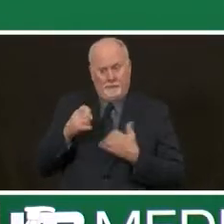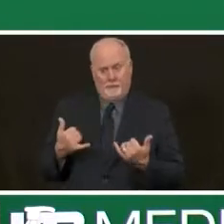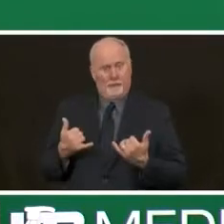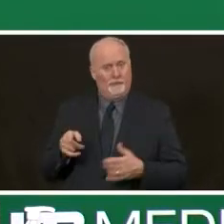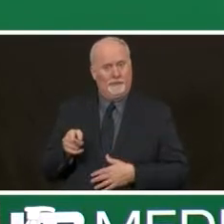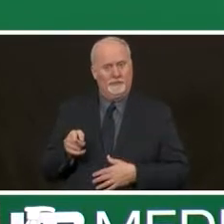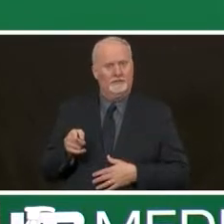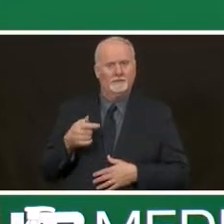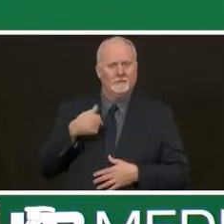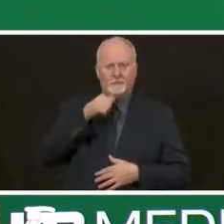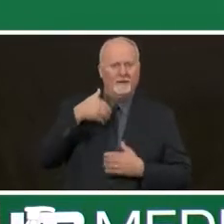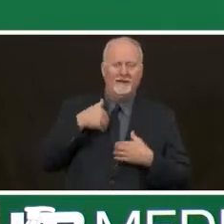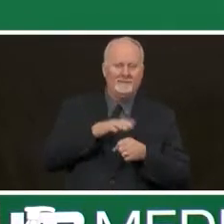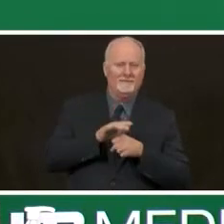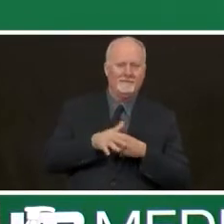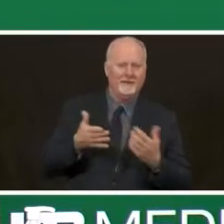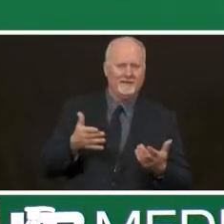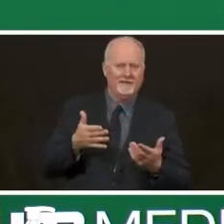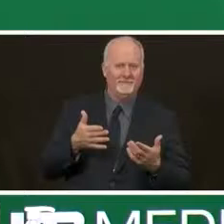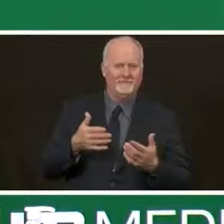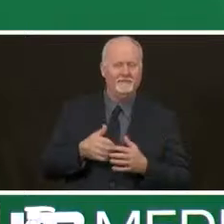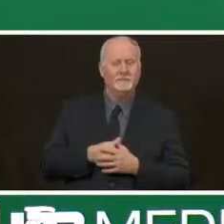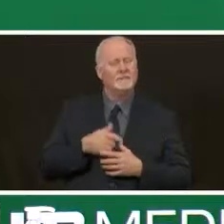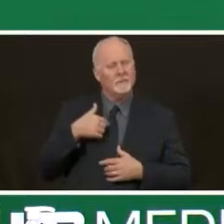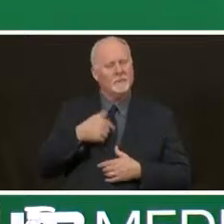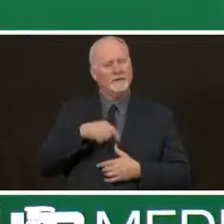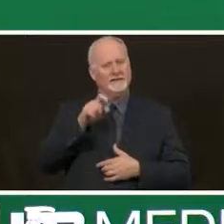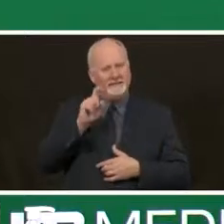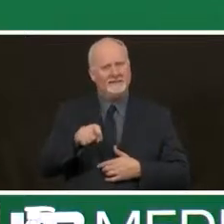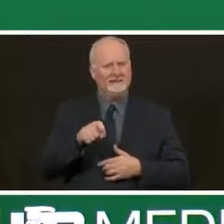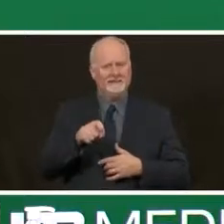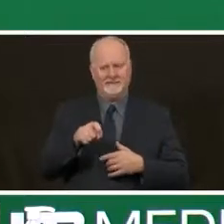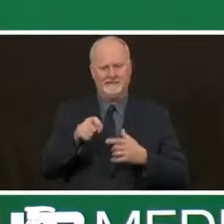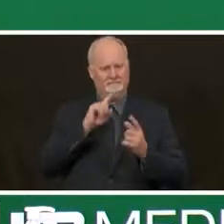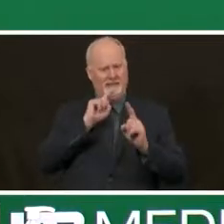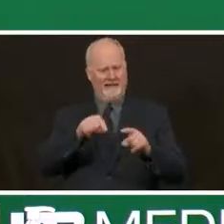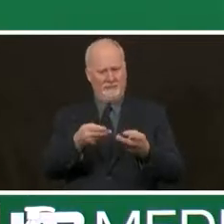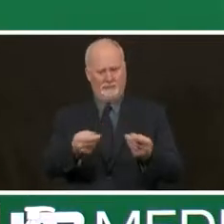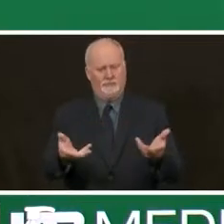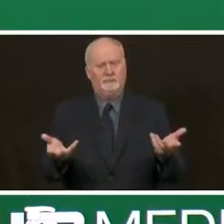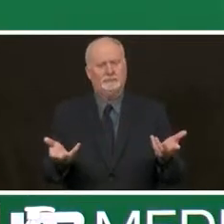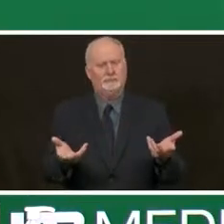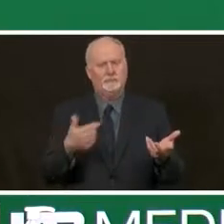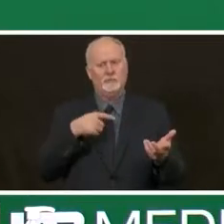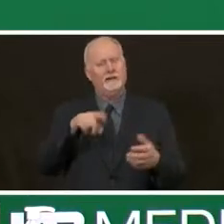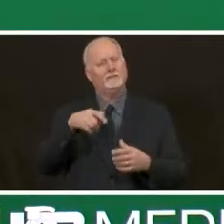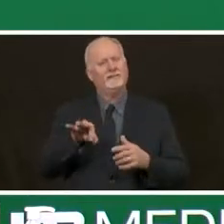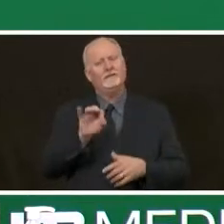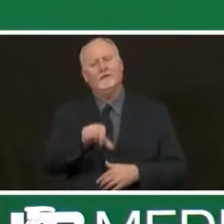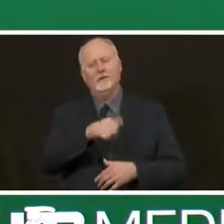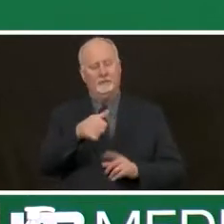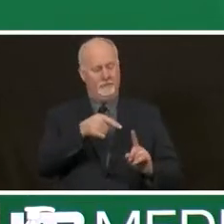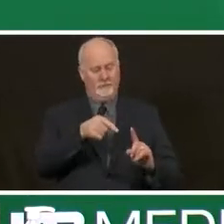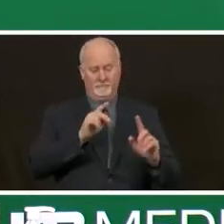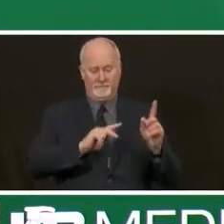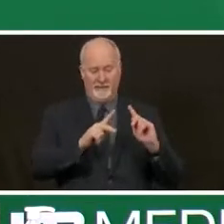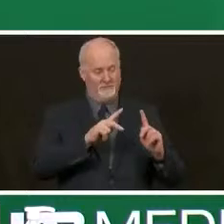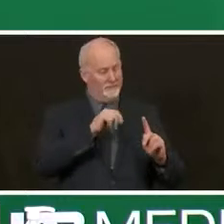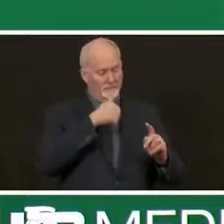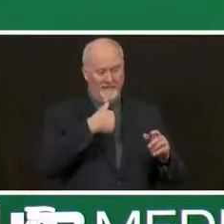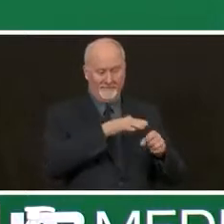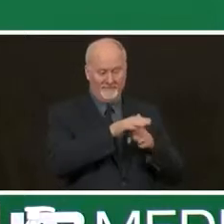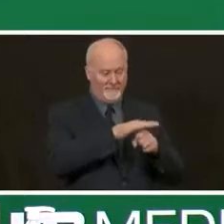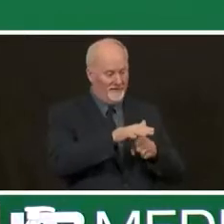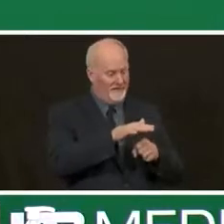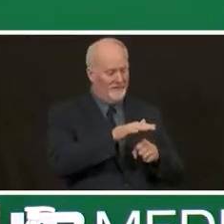we don't have enough. And we need a radical solution. We have to find an alternative organ source, and xenotransplantation, I believe,